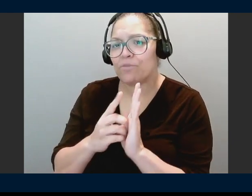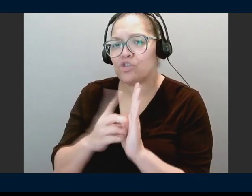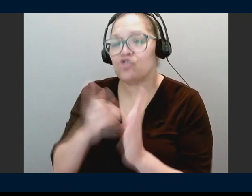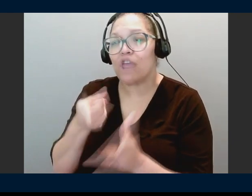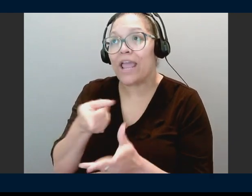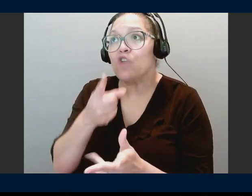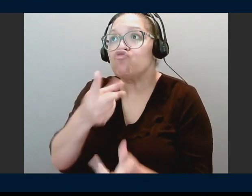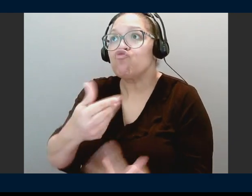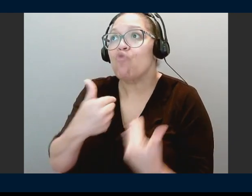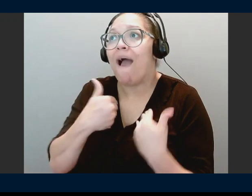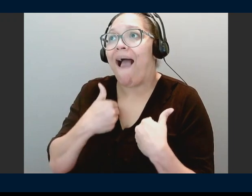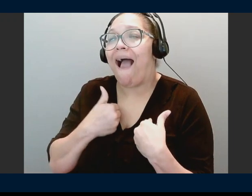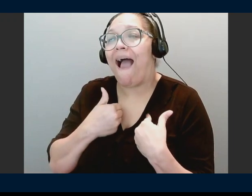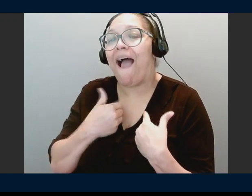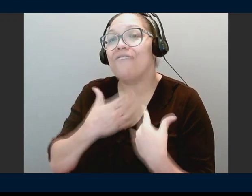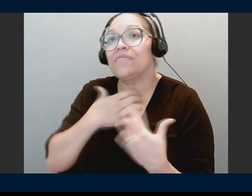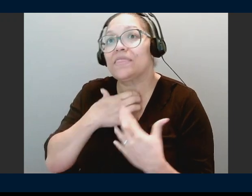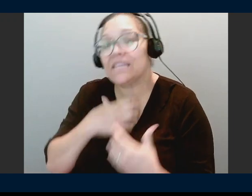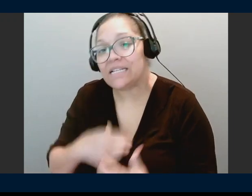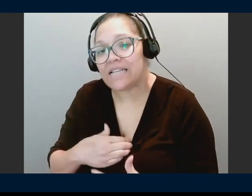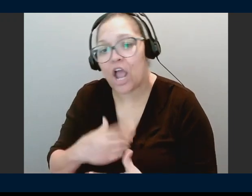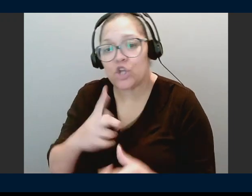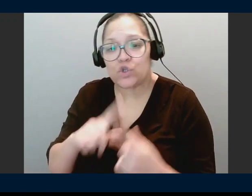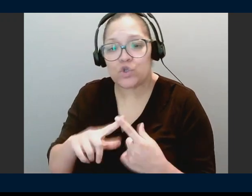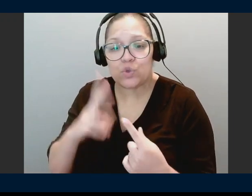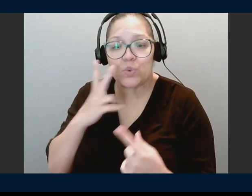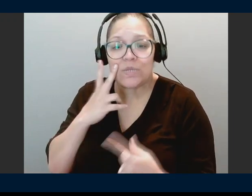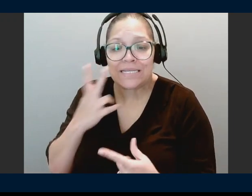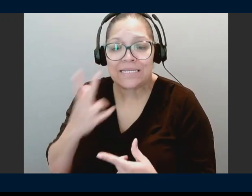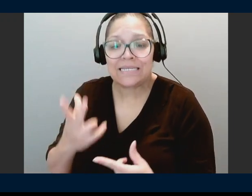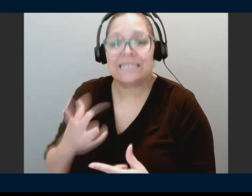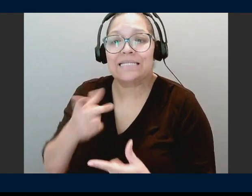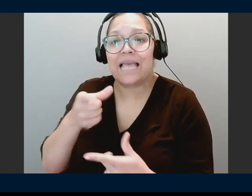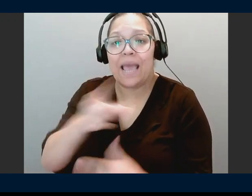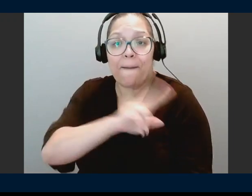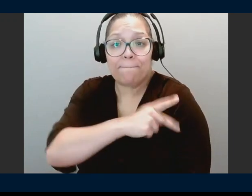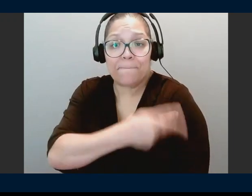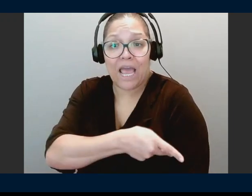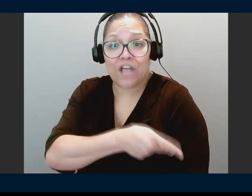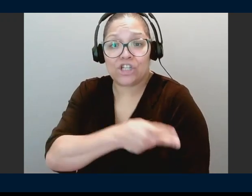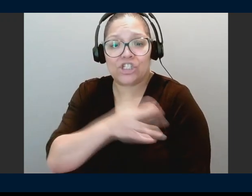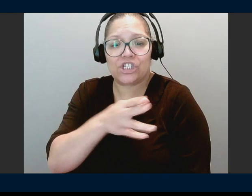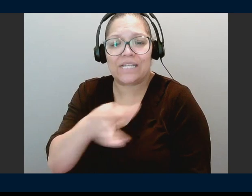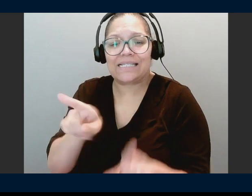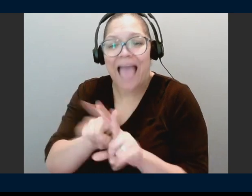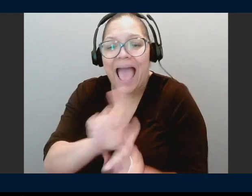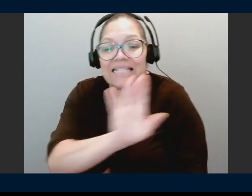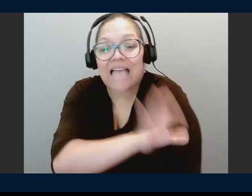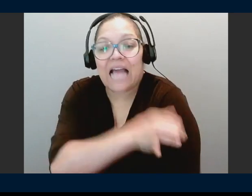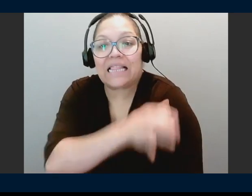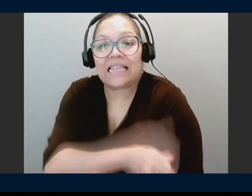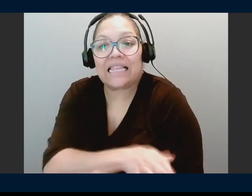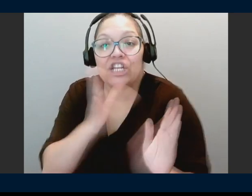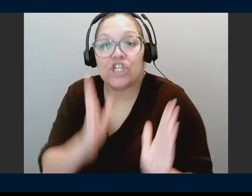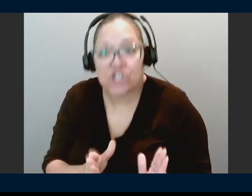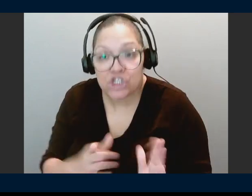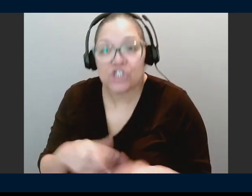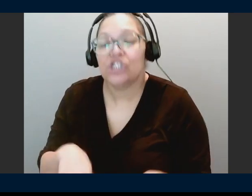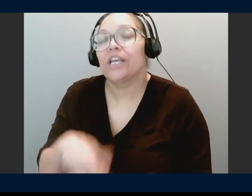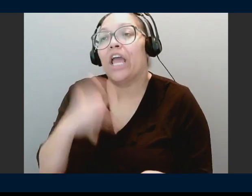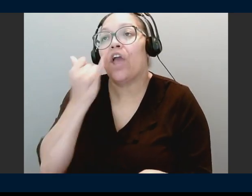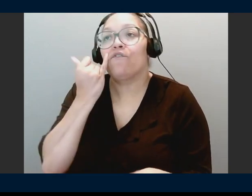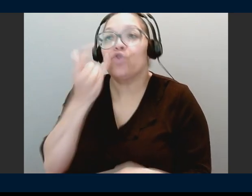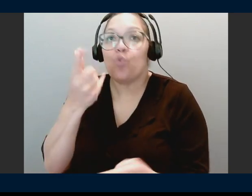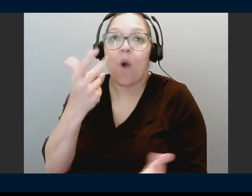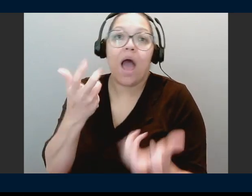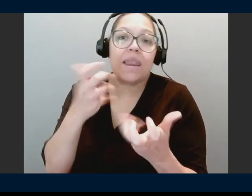marry seeing patients, serving as a clinician, but also being a researcher. So you want to be a physician scientist,